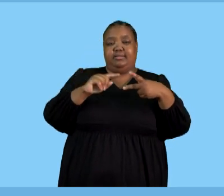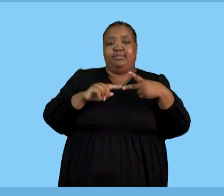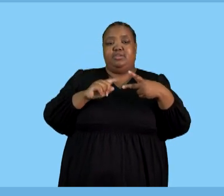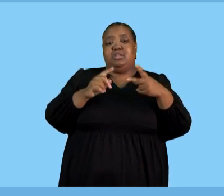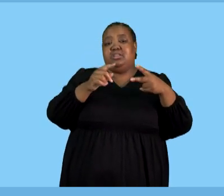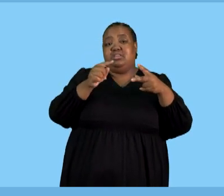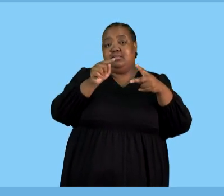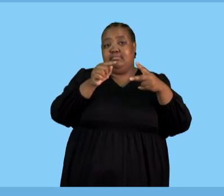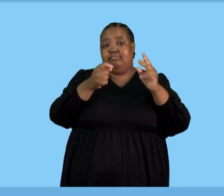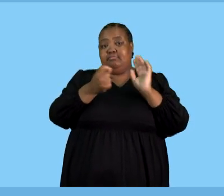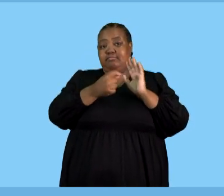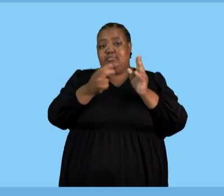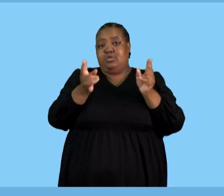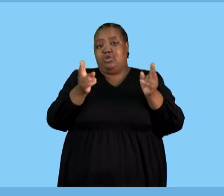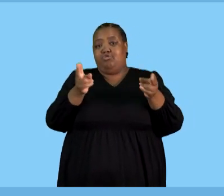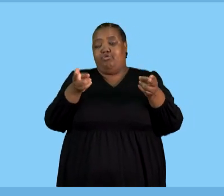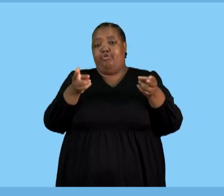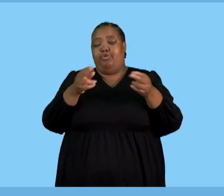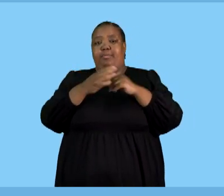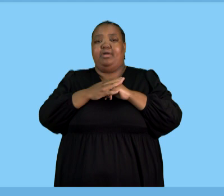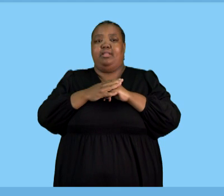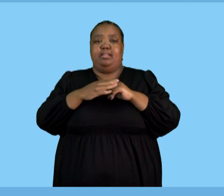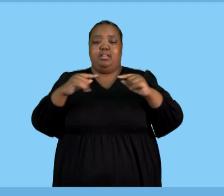normal. So this is our normal.